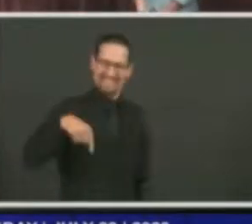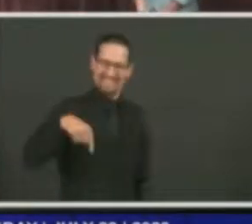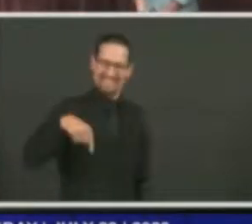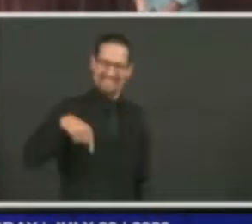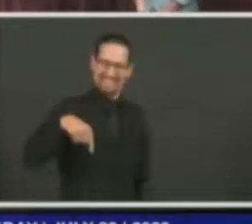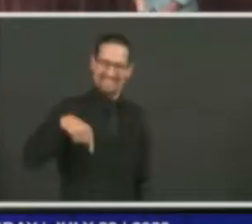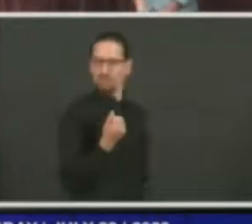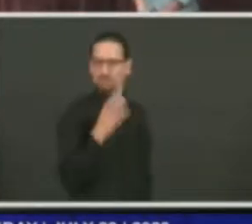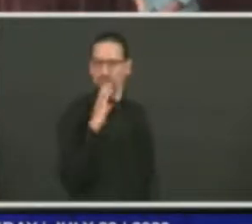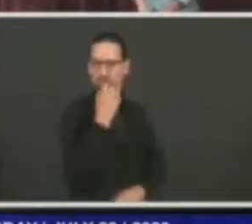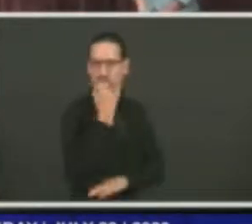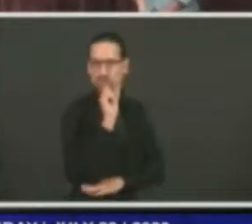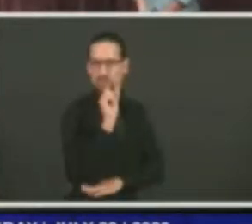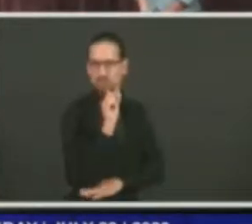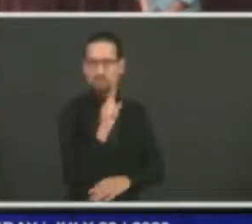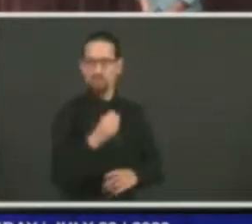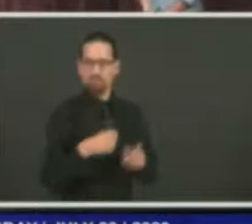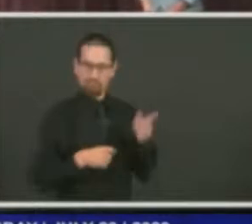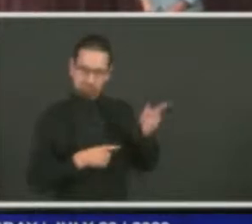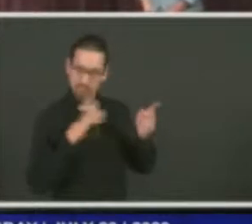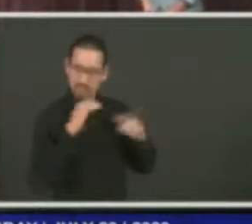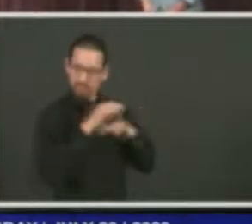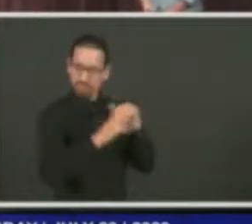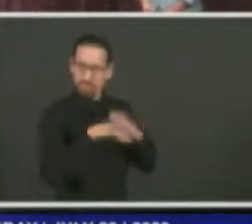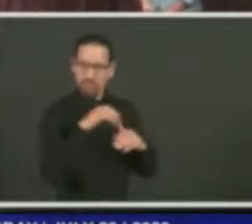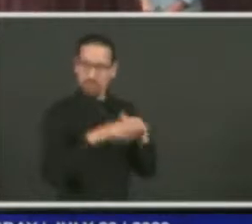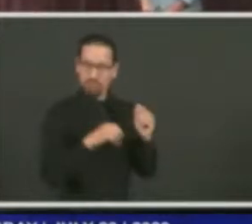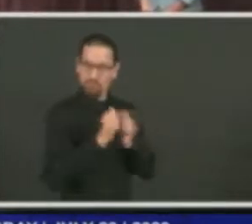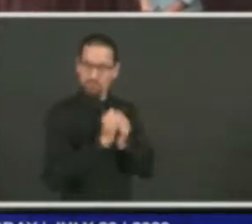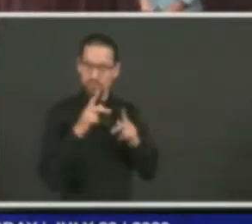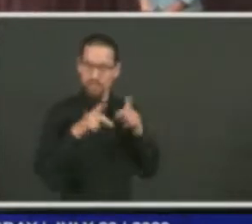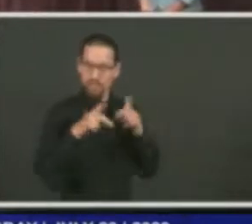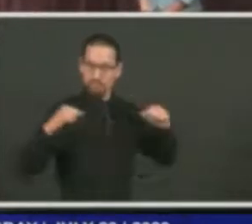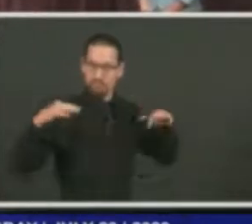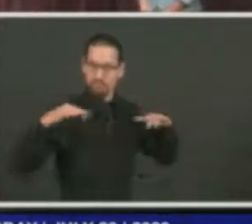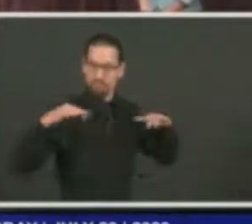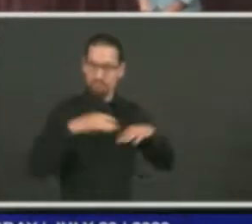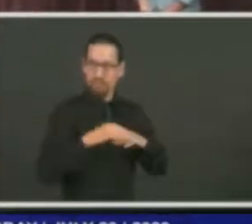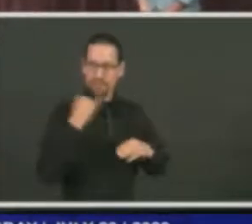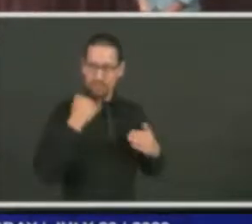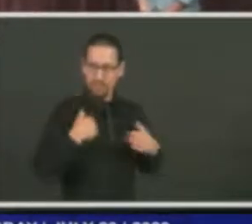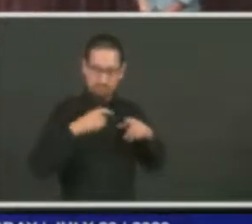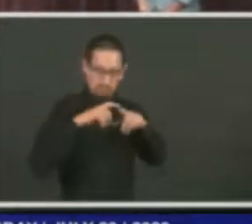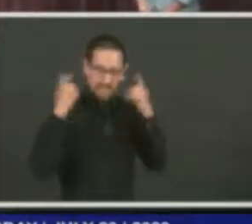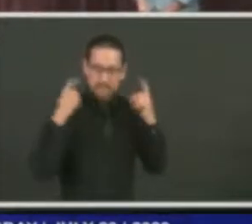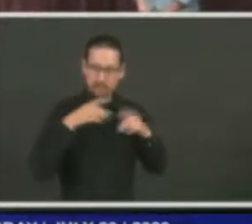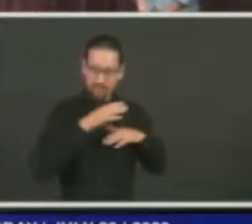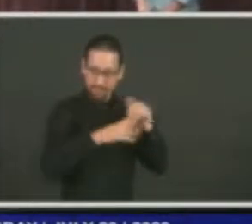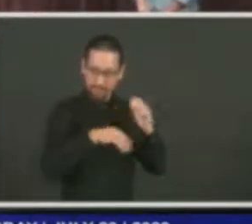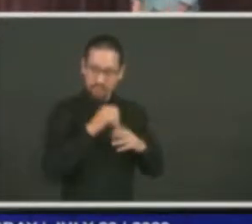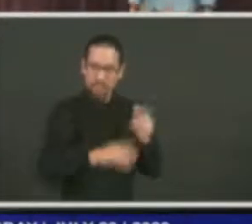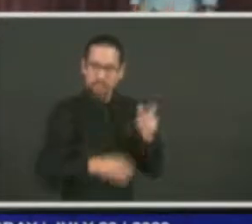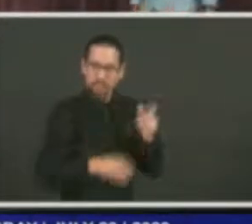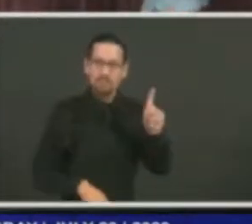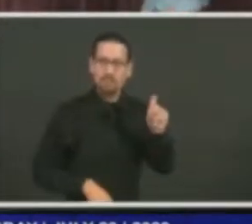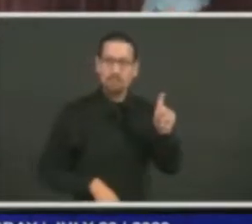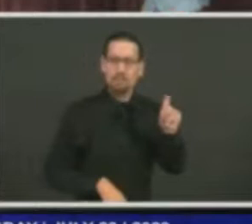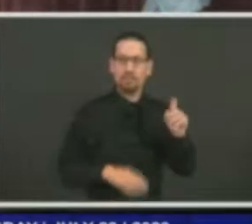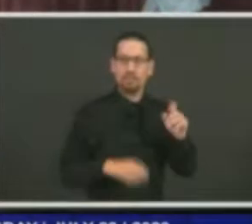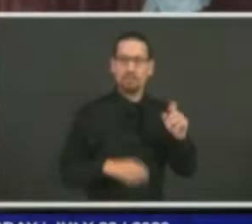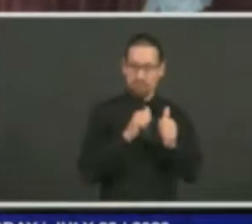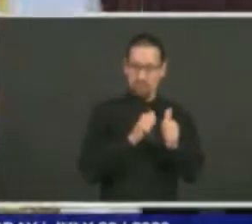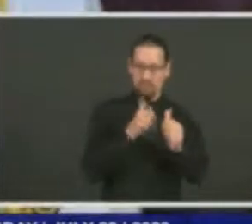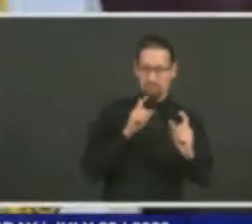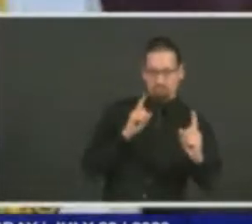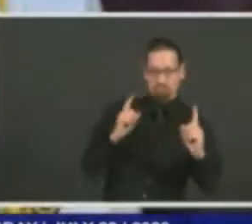with whatever number of people turn up as long as they're wearing masks and maintaining about 6 feet between